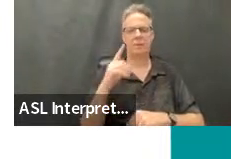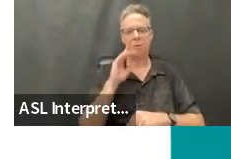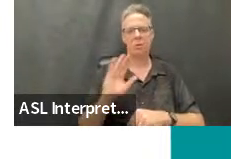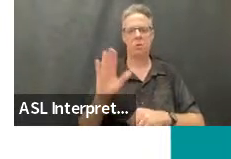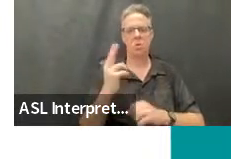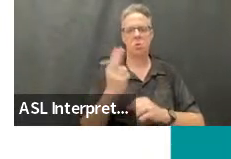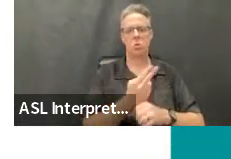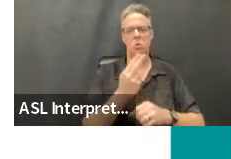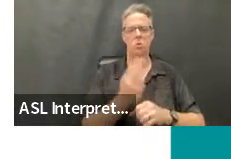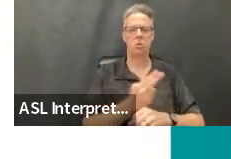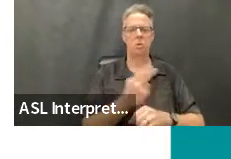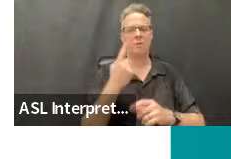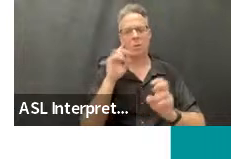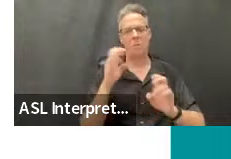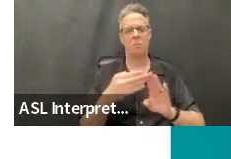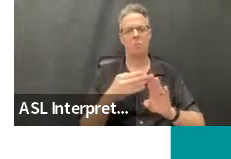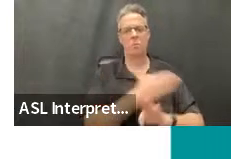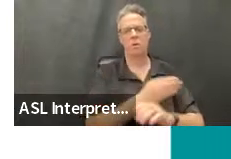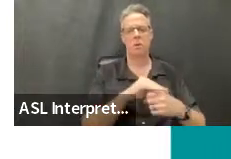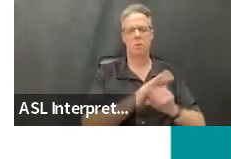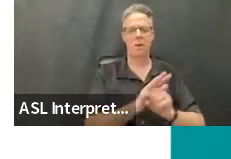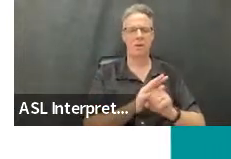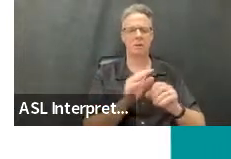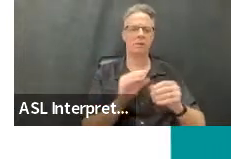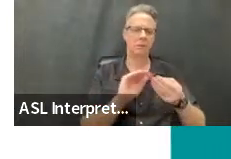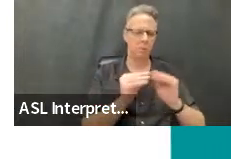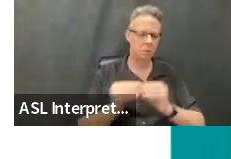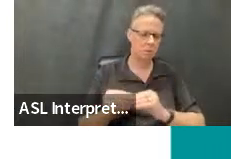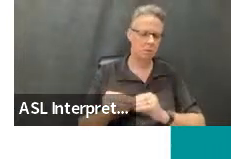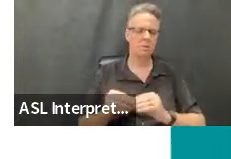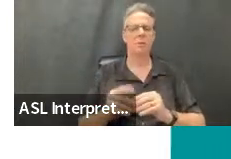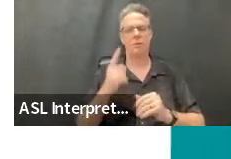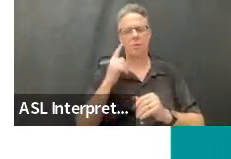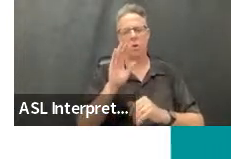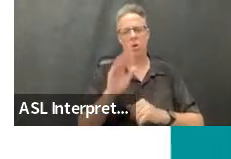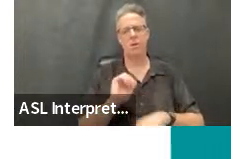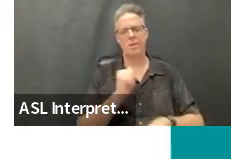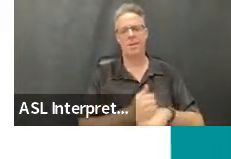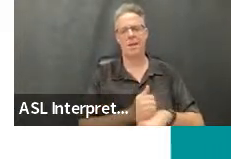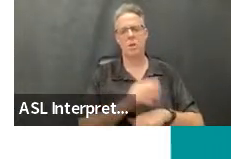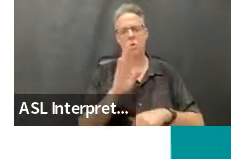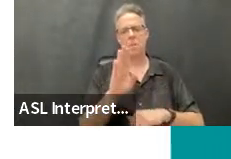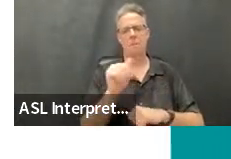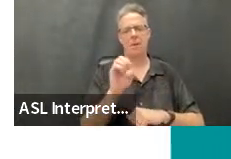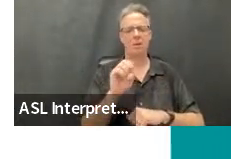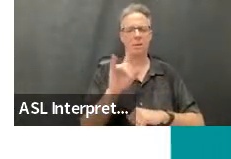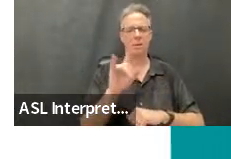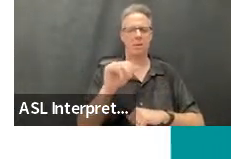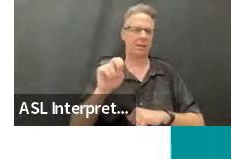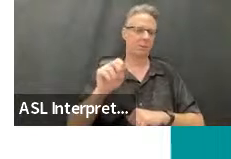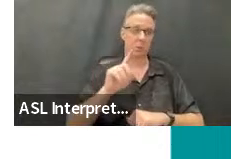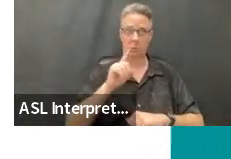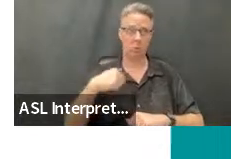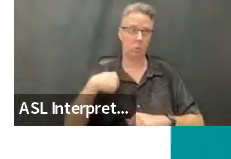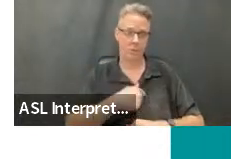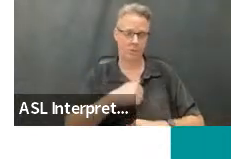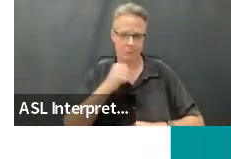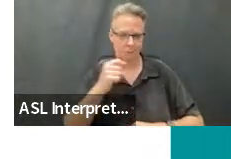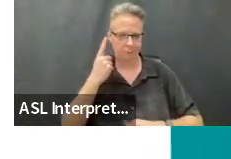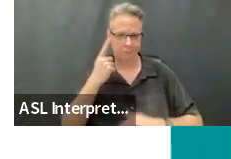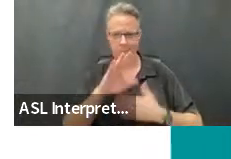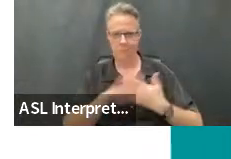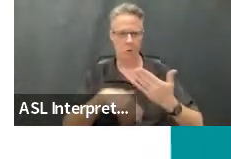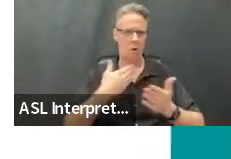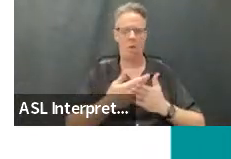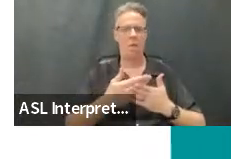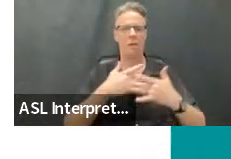use kind of pre-pandemic volumes and to kind of set as your baseline information, because we don't really understand all of the